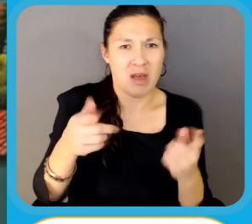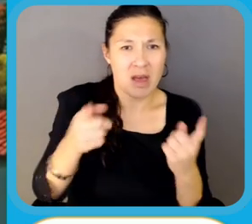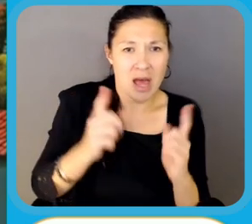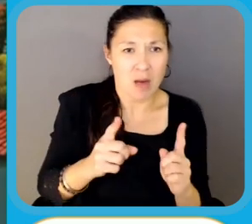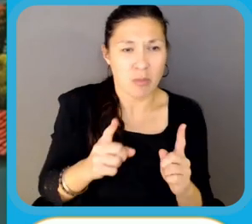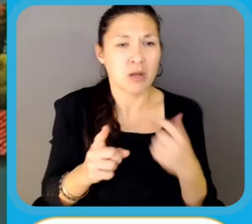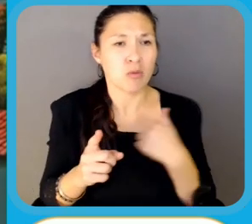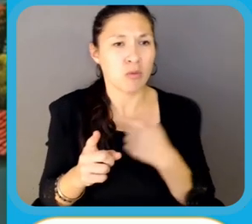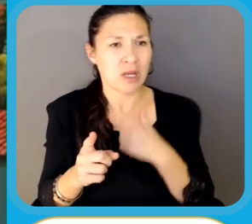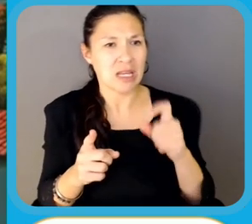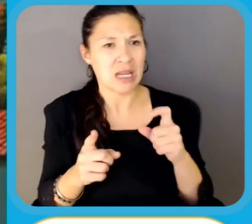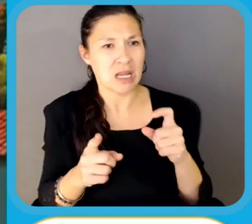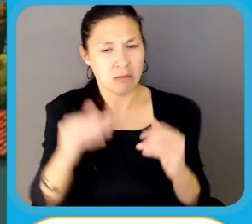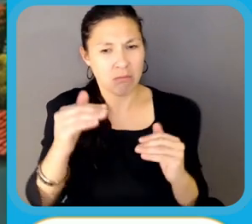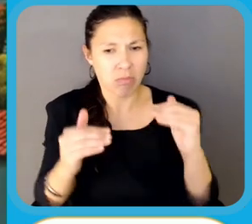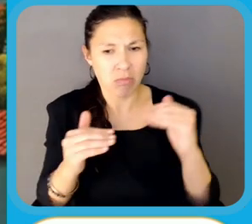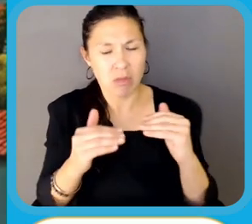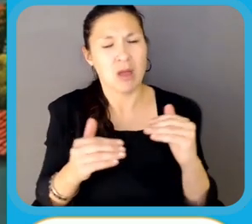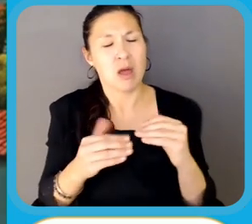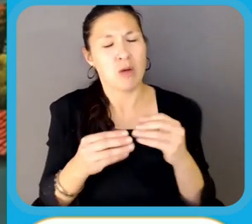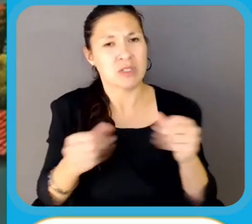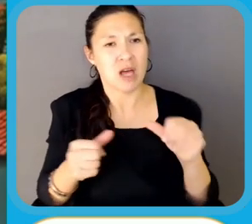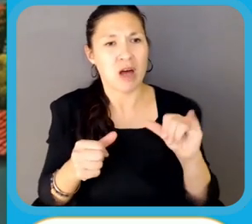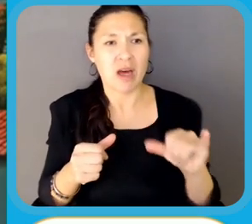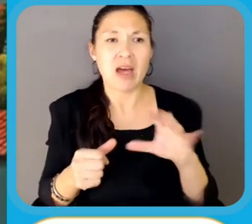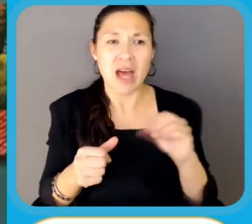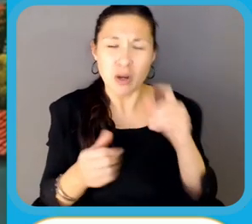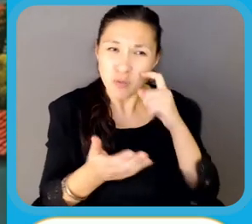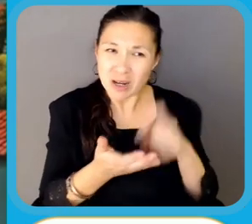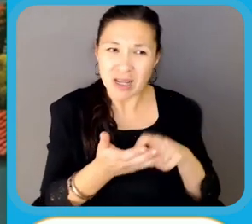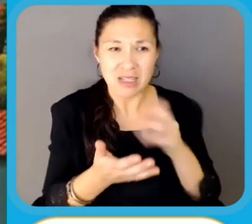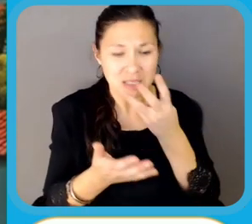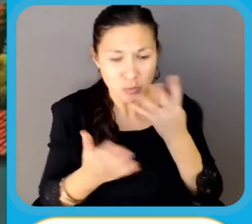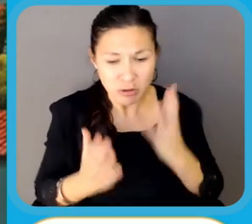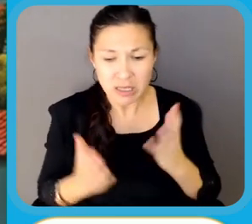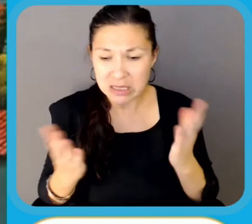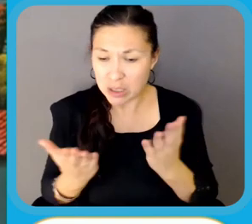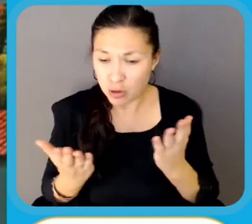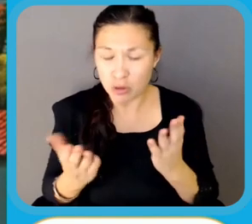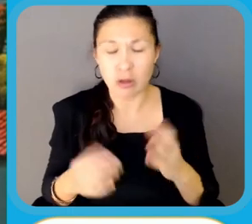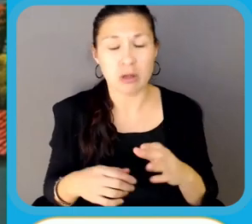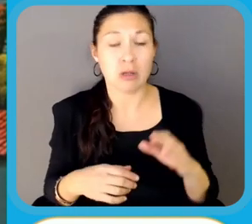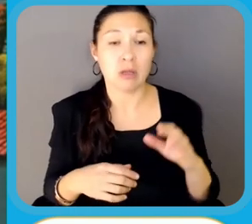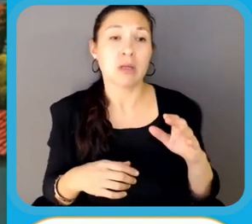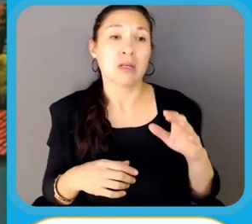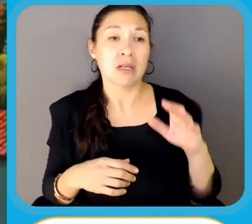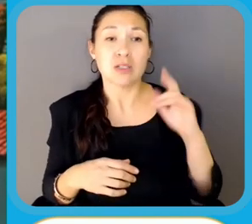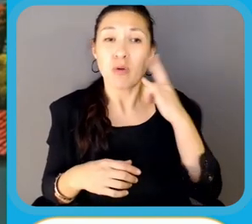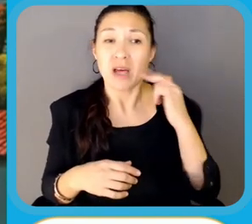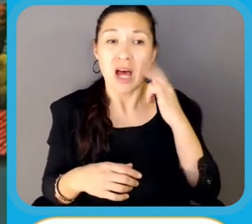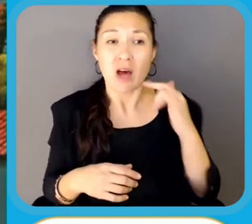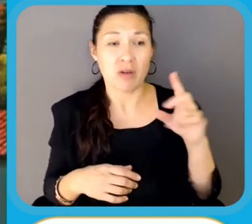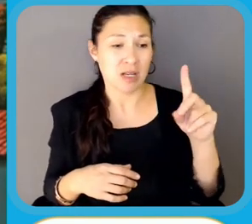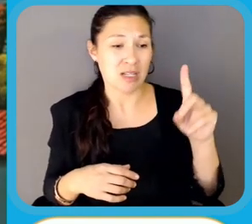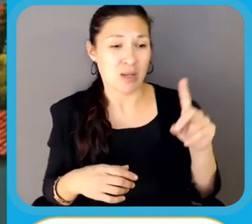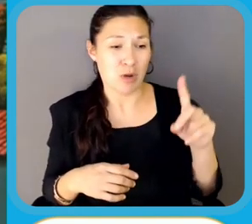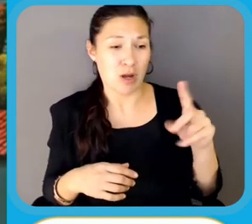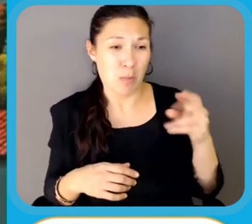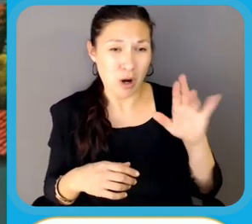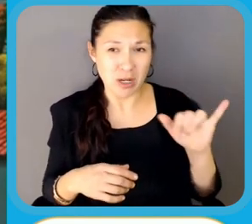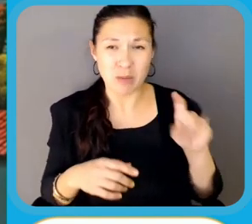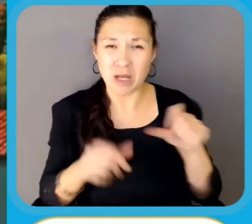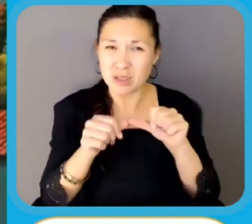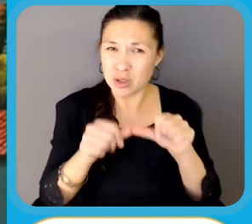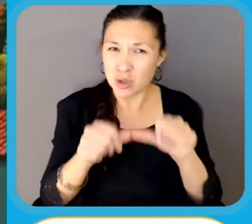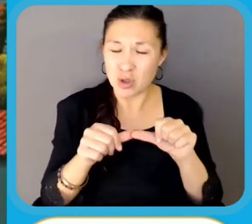recognize immigrants in our state. The California Democratic Party must continue to lead the way for this in our nation. It must use its